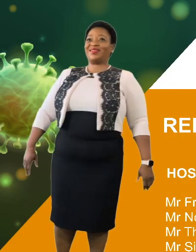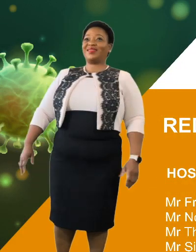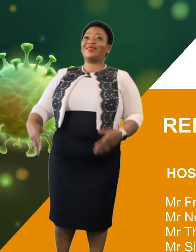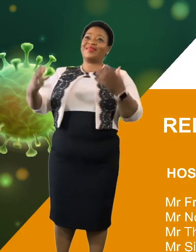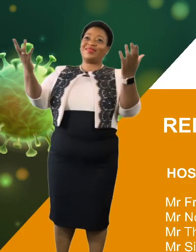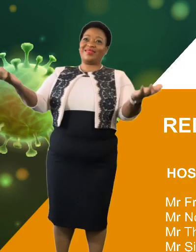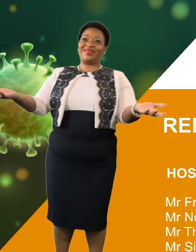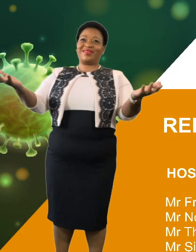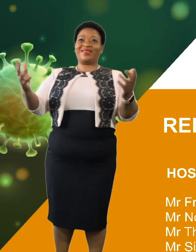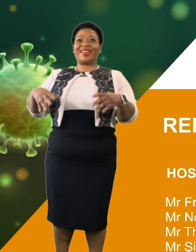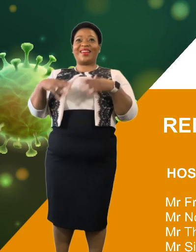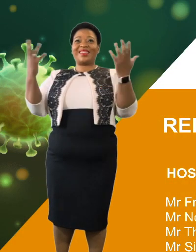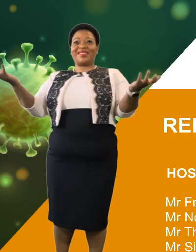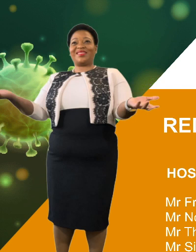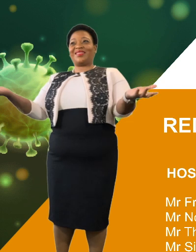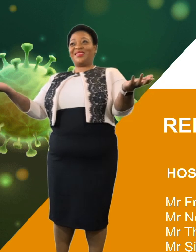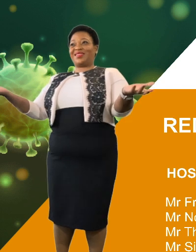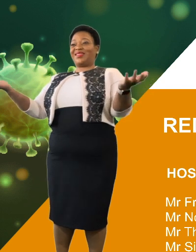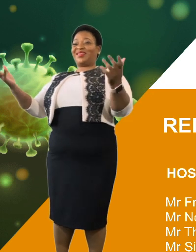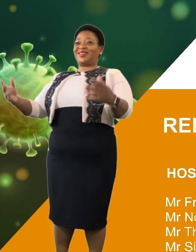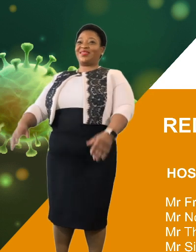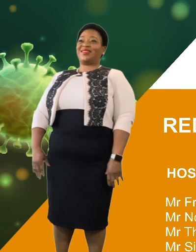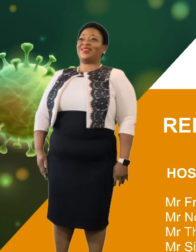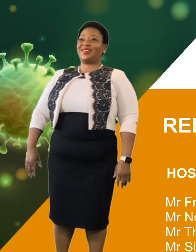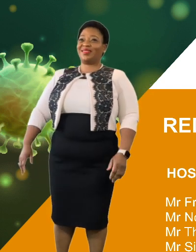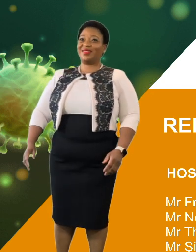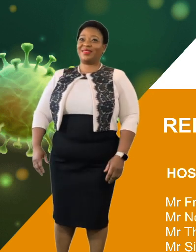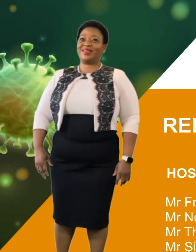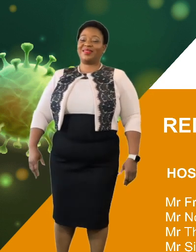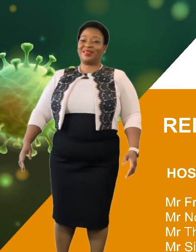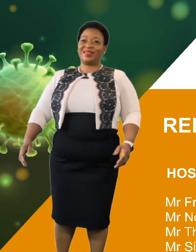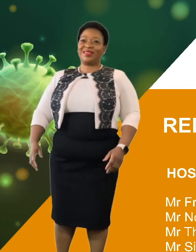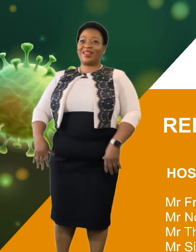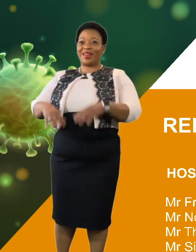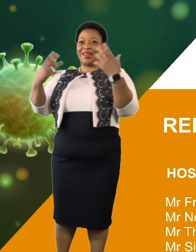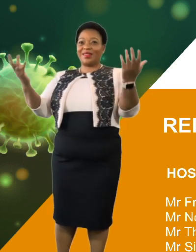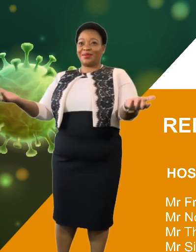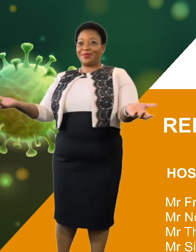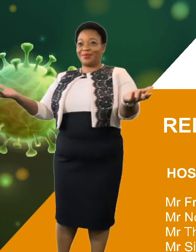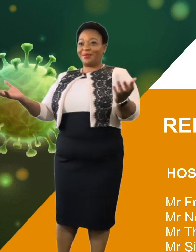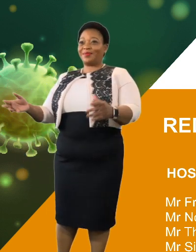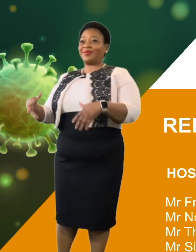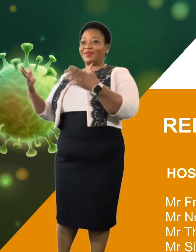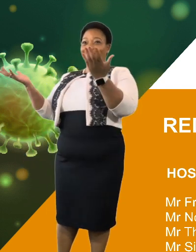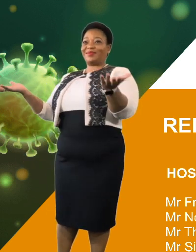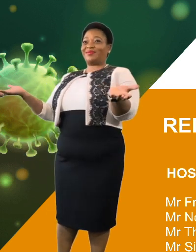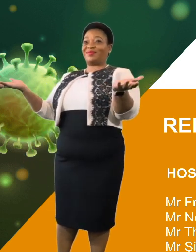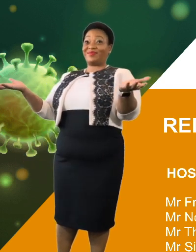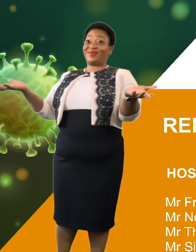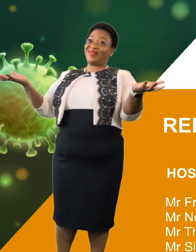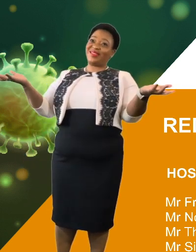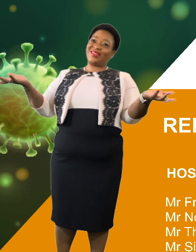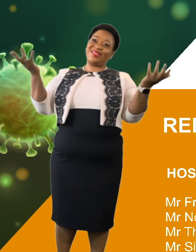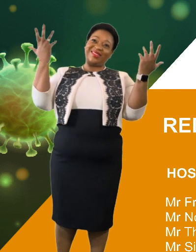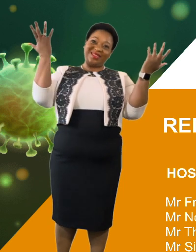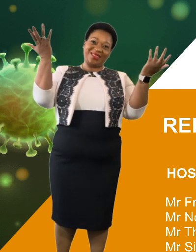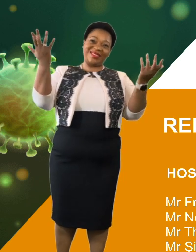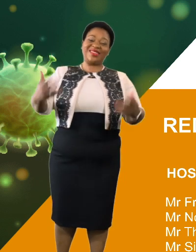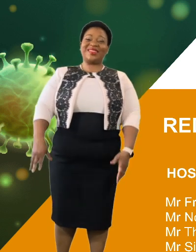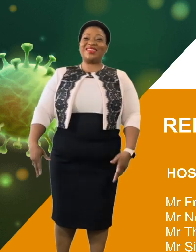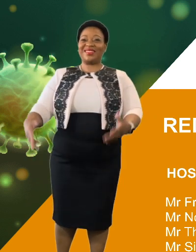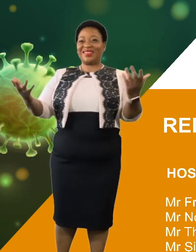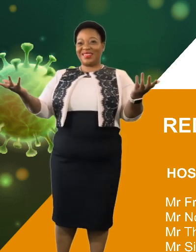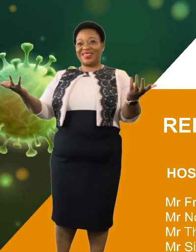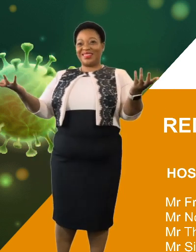as a bargaining council and apply for all the employers in KZN. It's open, and we transfer the funds to the bargaining council. The bargaining